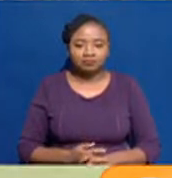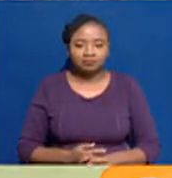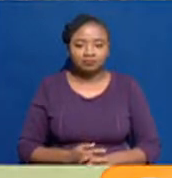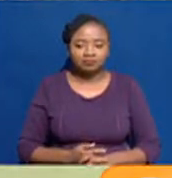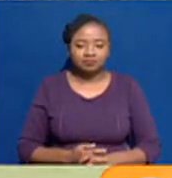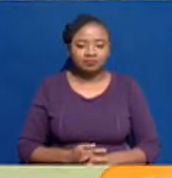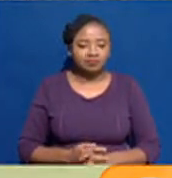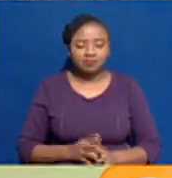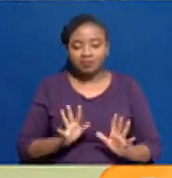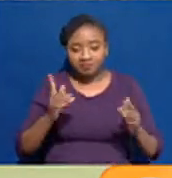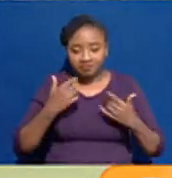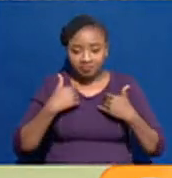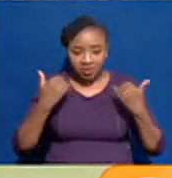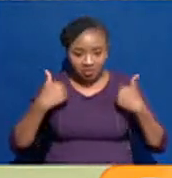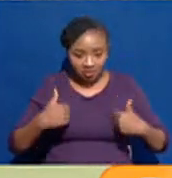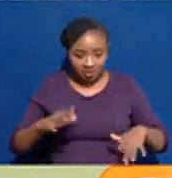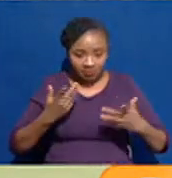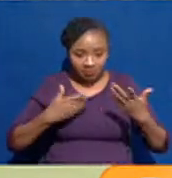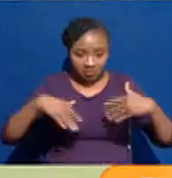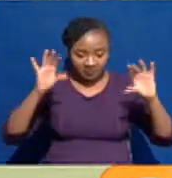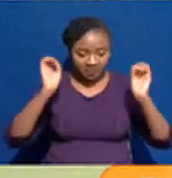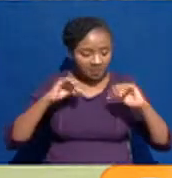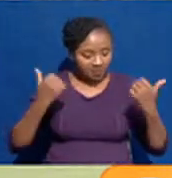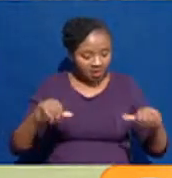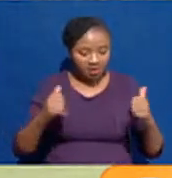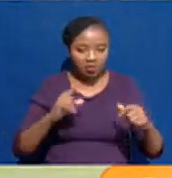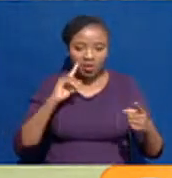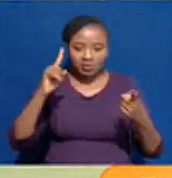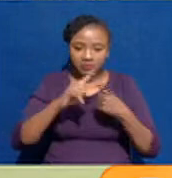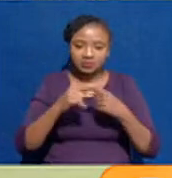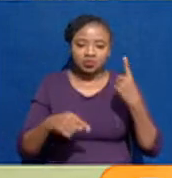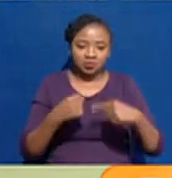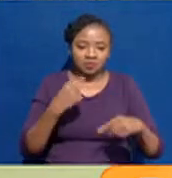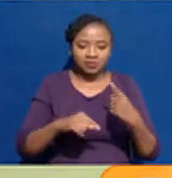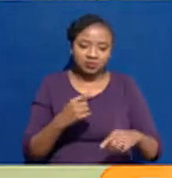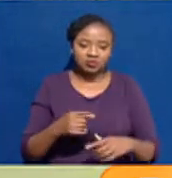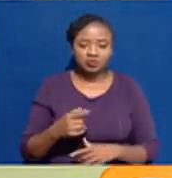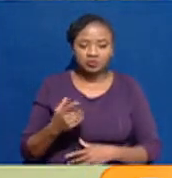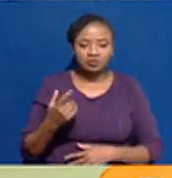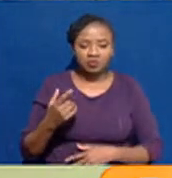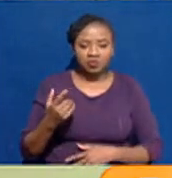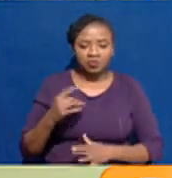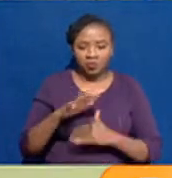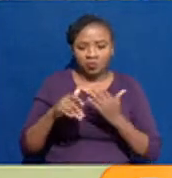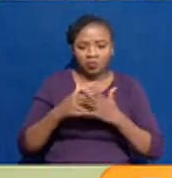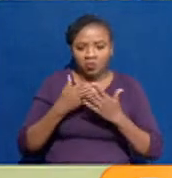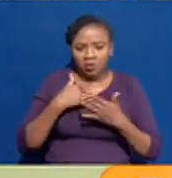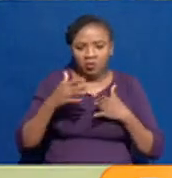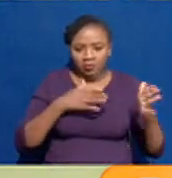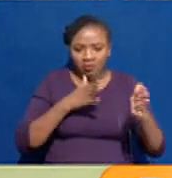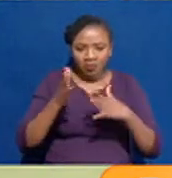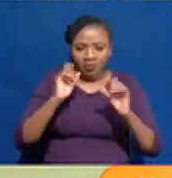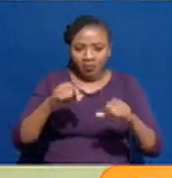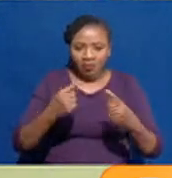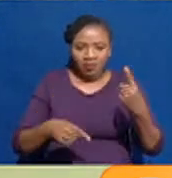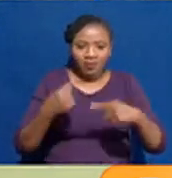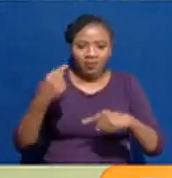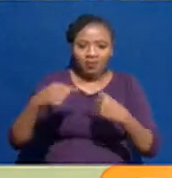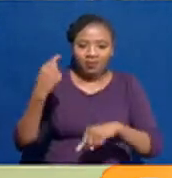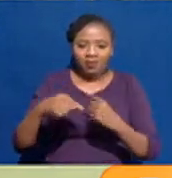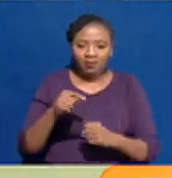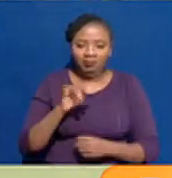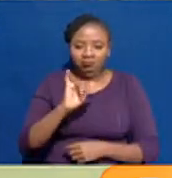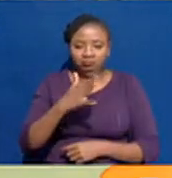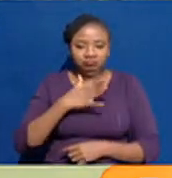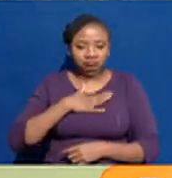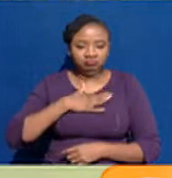Bado sija give up until paka hii ligi ishe. Bado kila mtu akona possibility kubwa kuchukua. Hiyo ndio ni